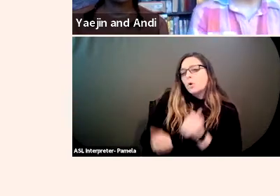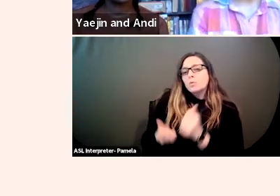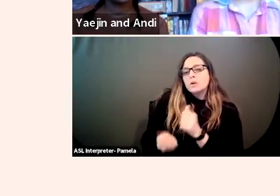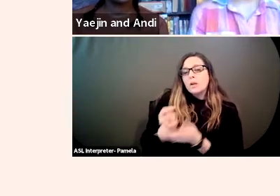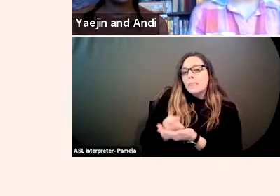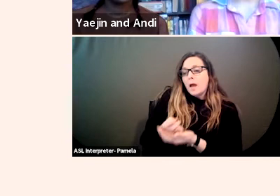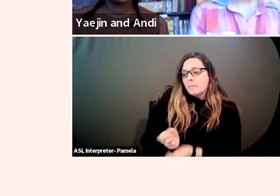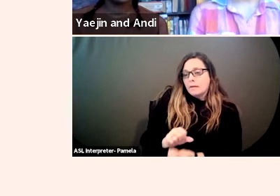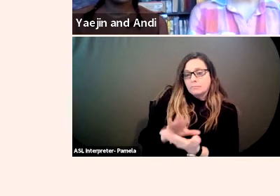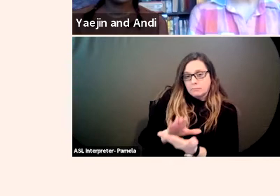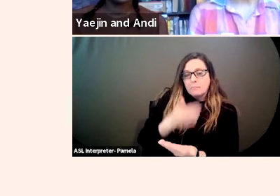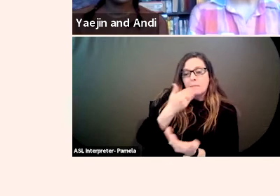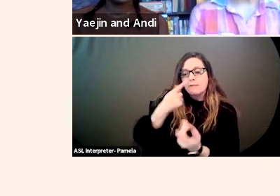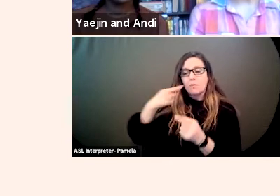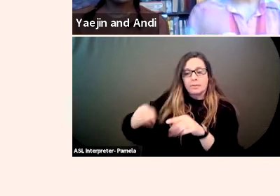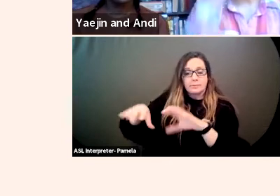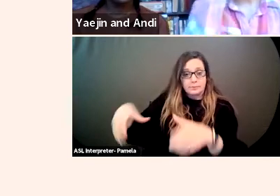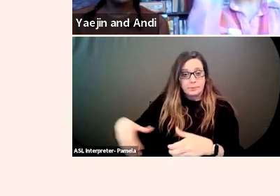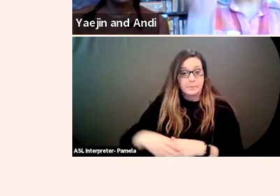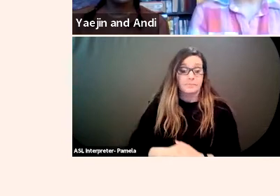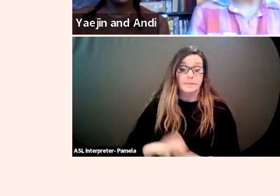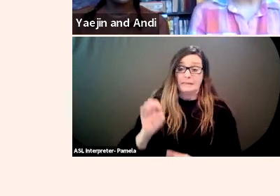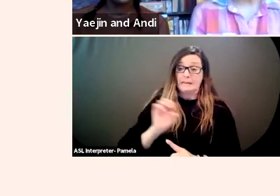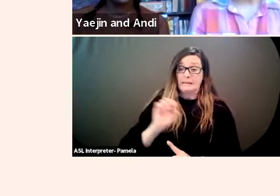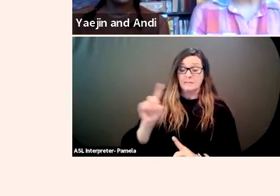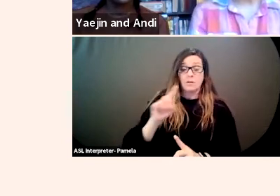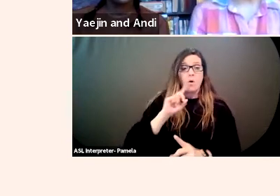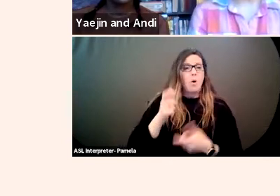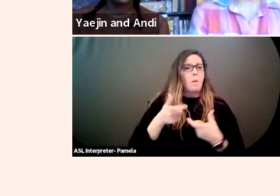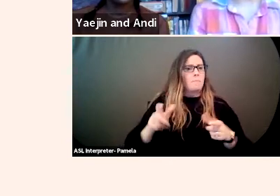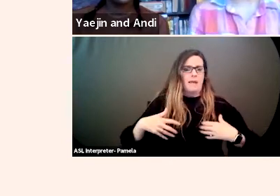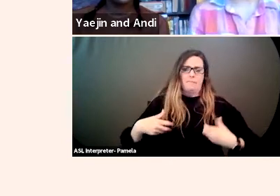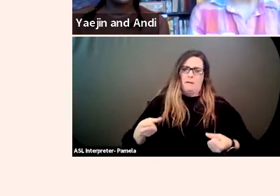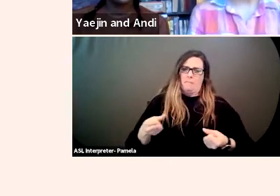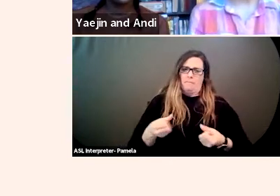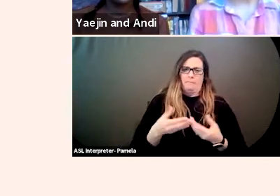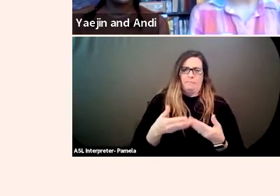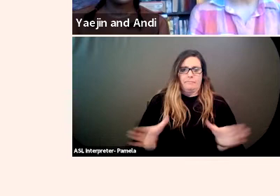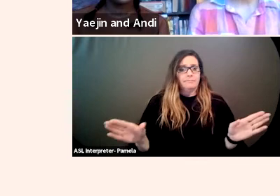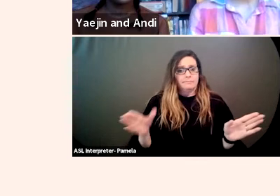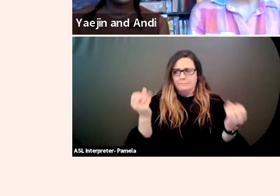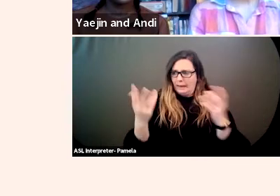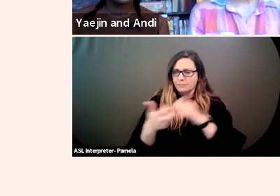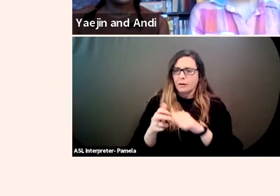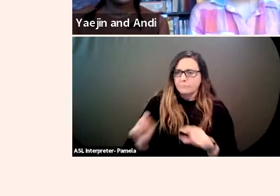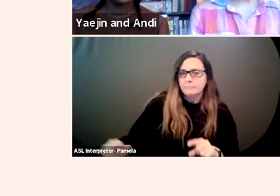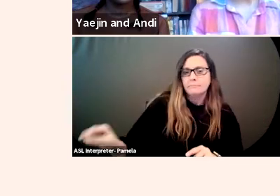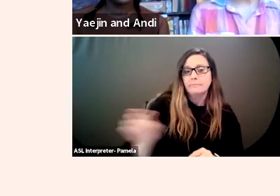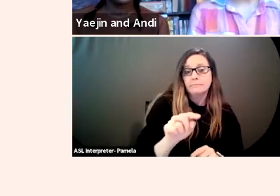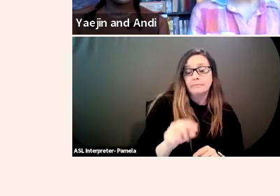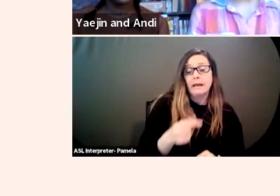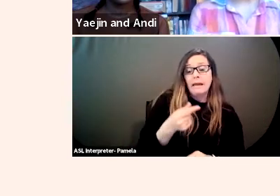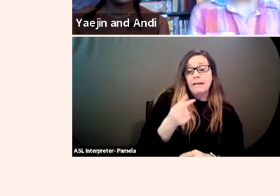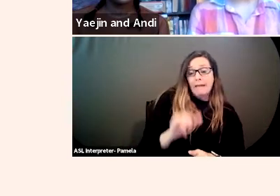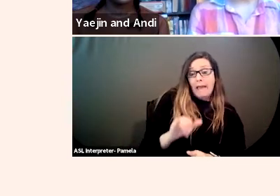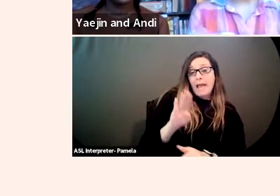So eating disorders are a major public health issue with high mortality rates and many adverse long-term health outcomes. Gay, bi, and queer men are